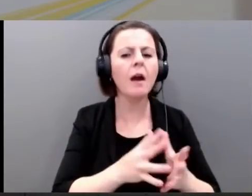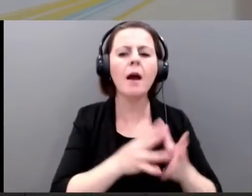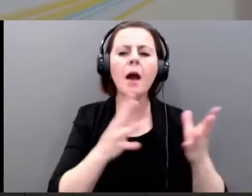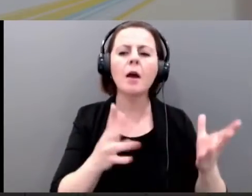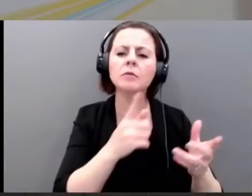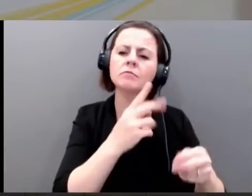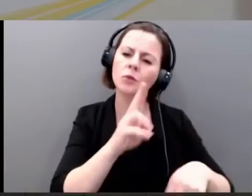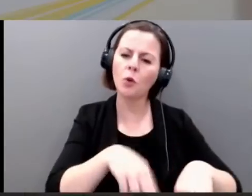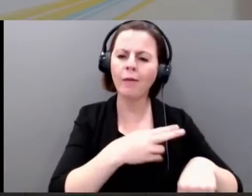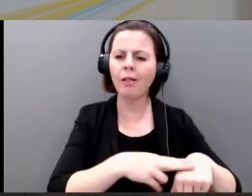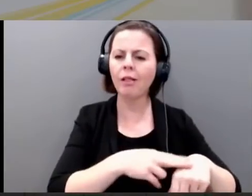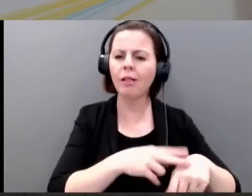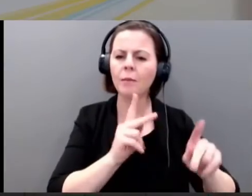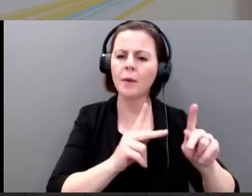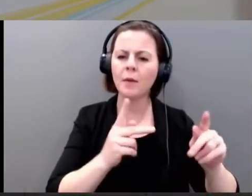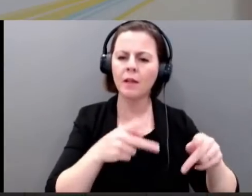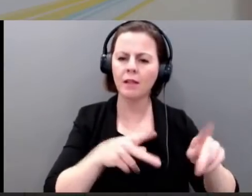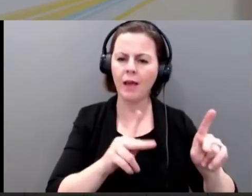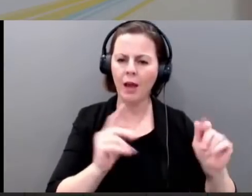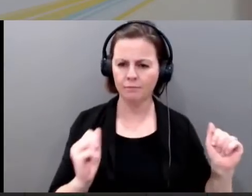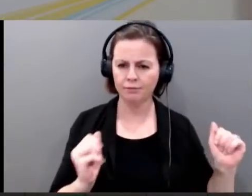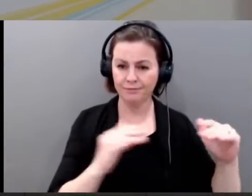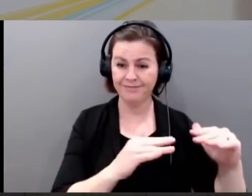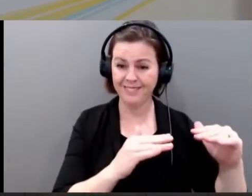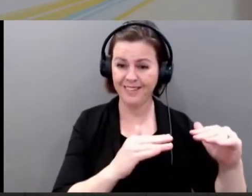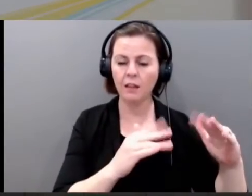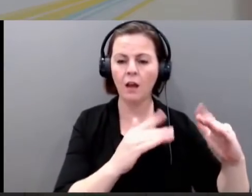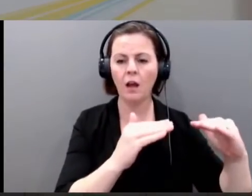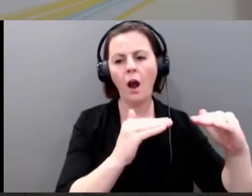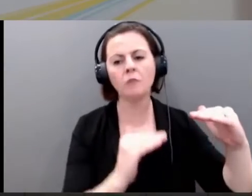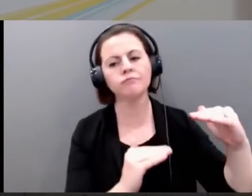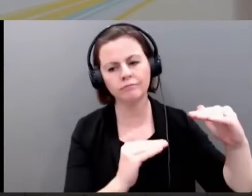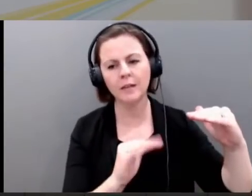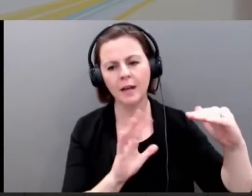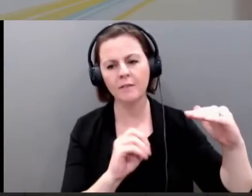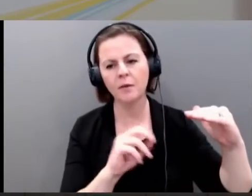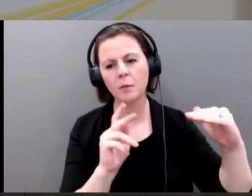would be 50% of that.